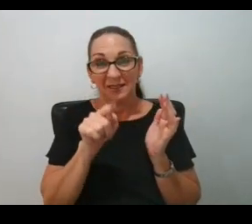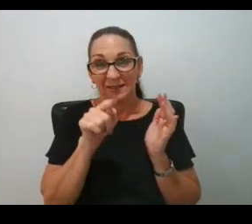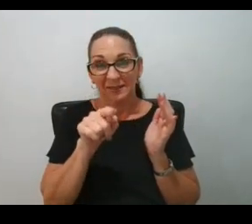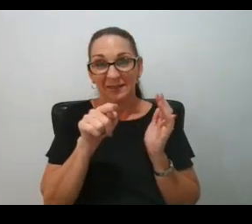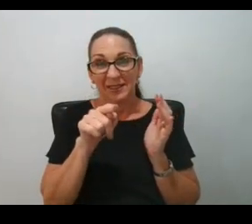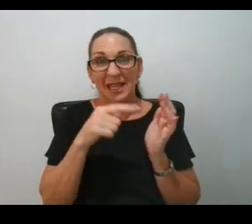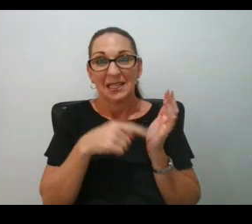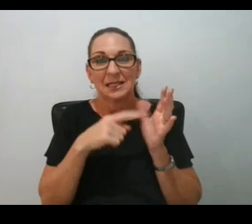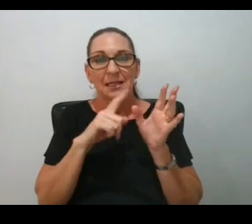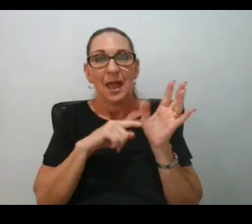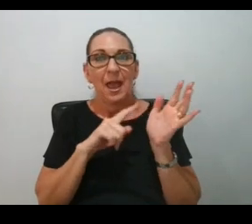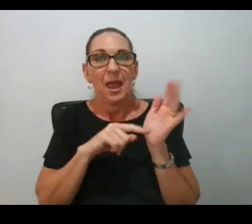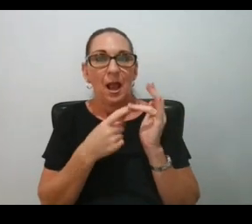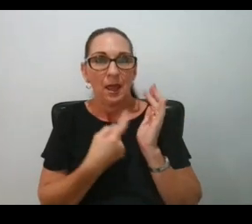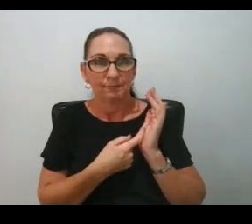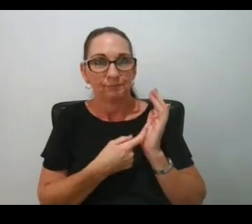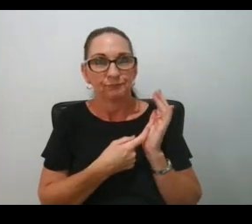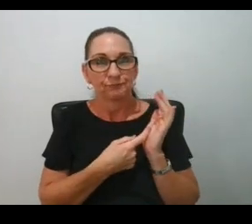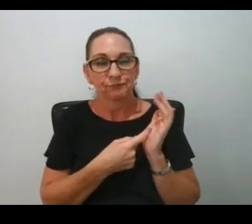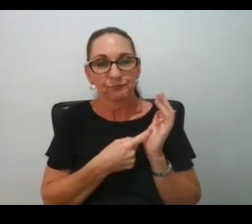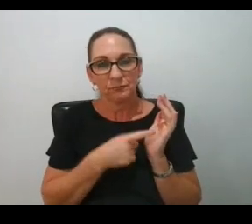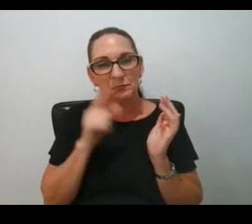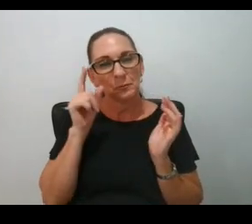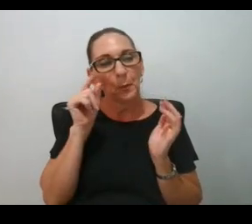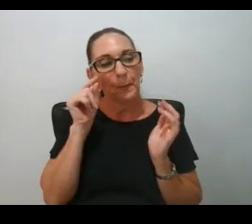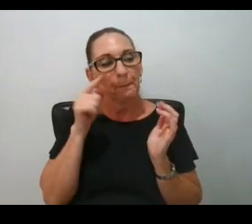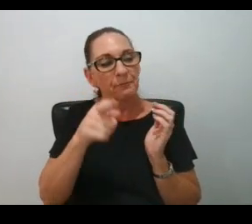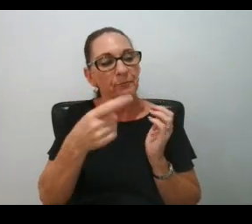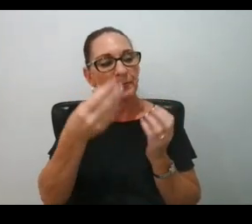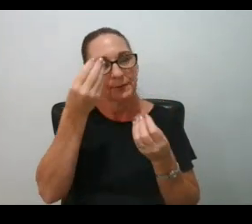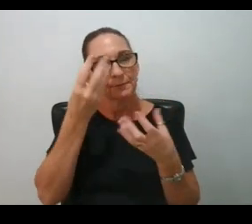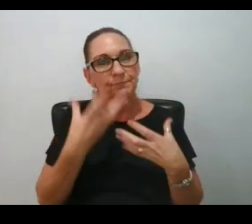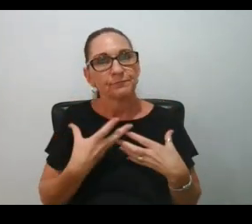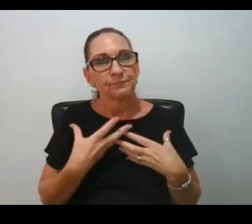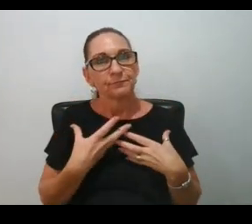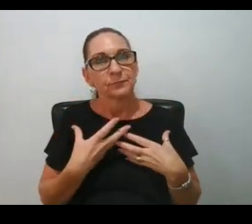assume we've got instructions saying jewelry is priority.